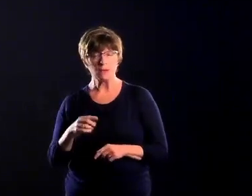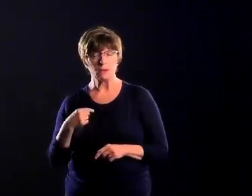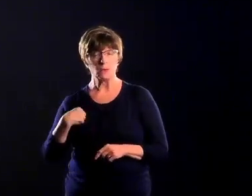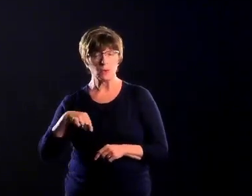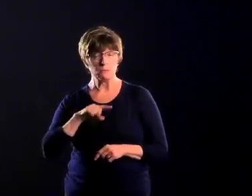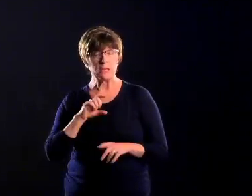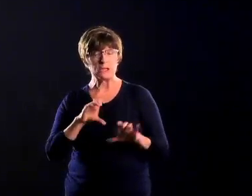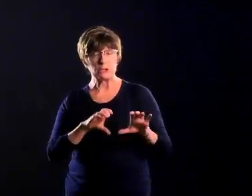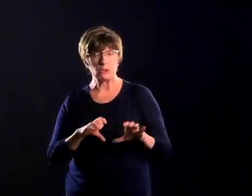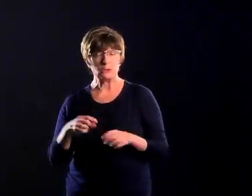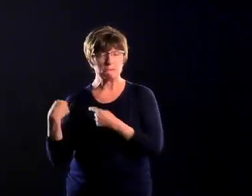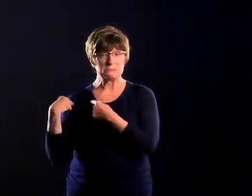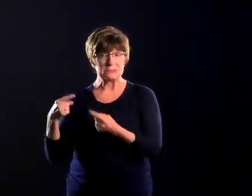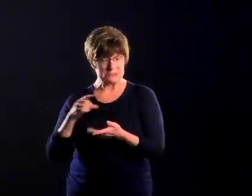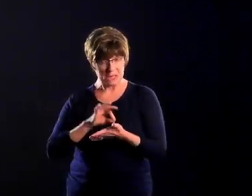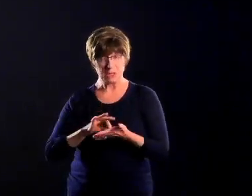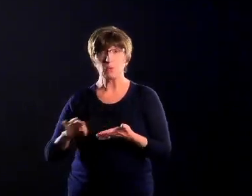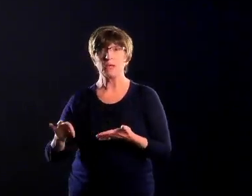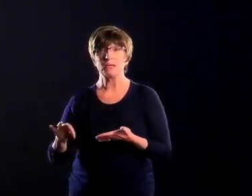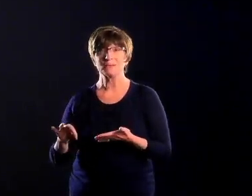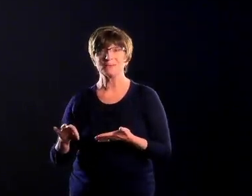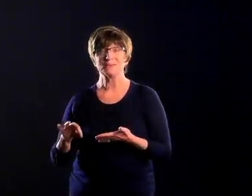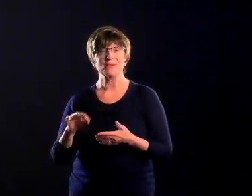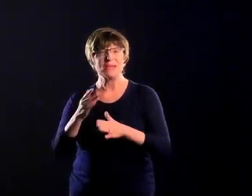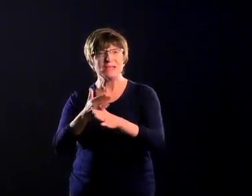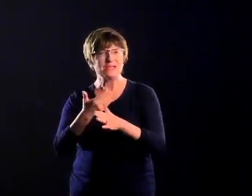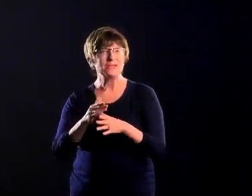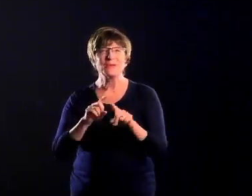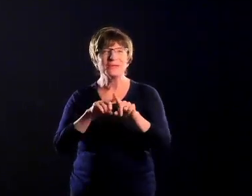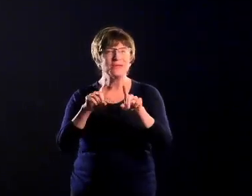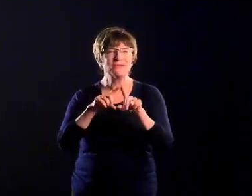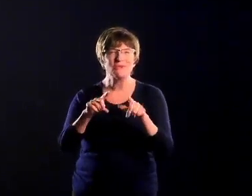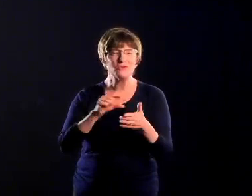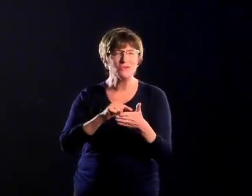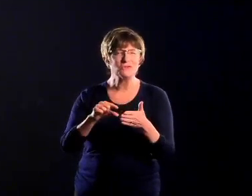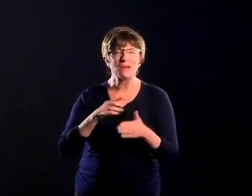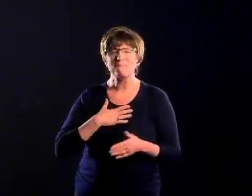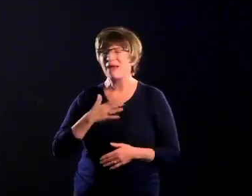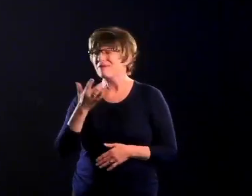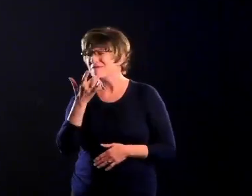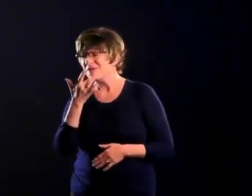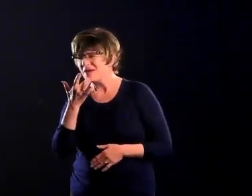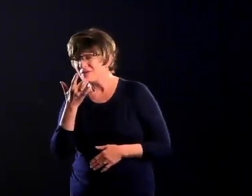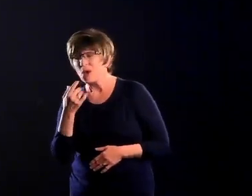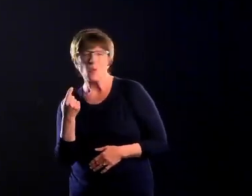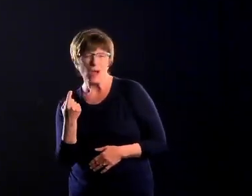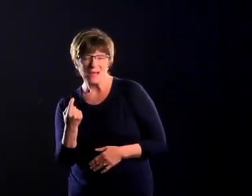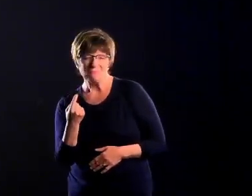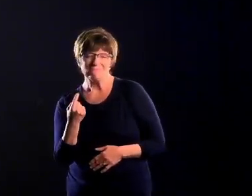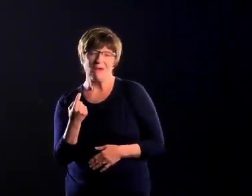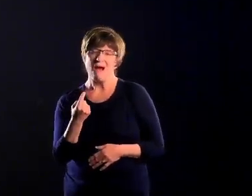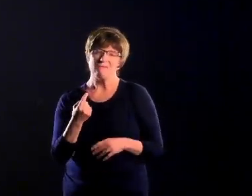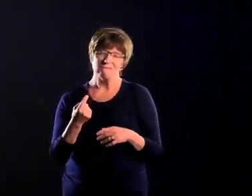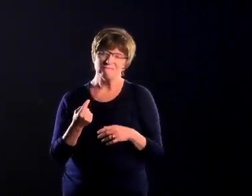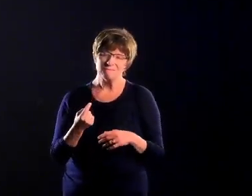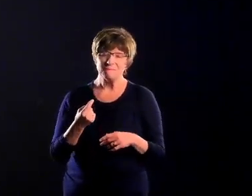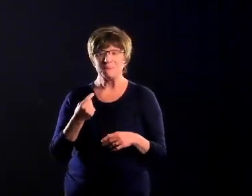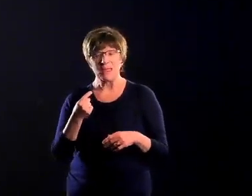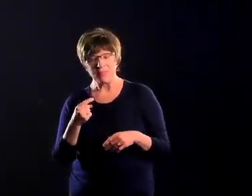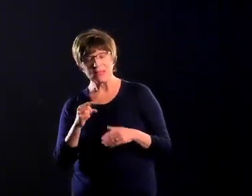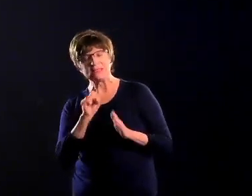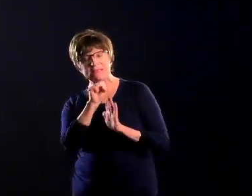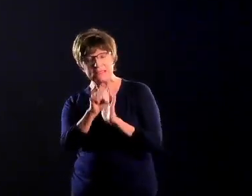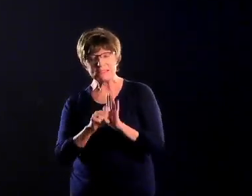9 weeks, that we've been sharing different verses. One of my favorite verses out of this Mission M&M season has been